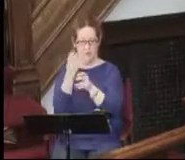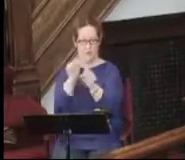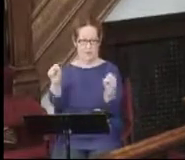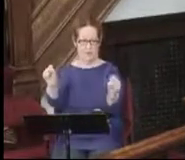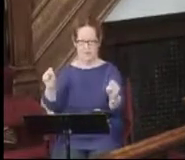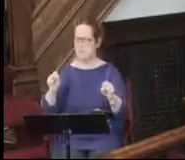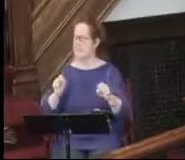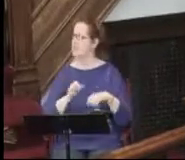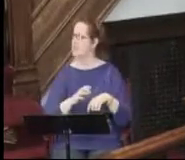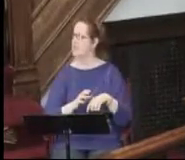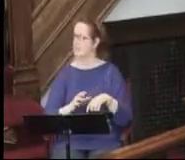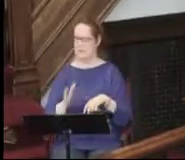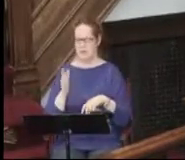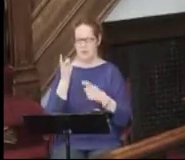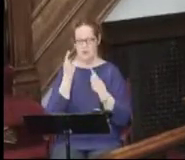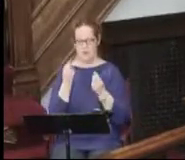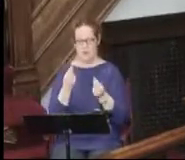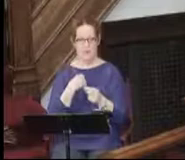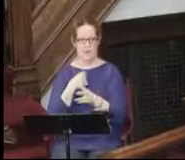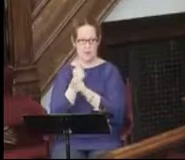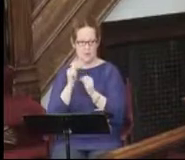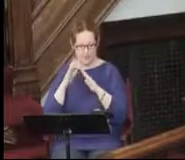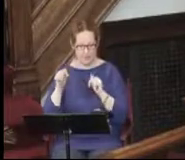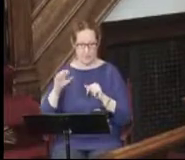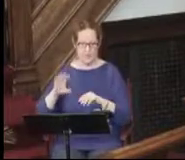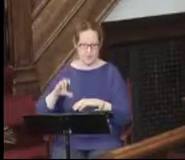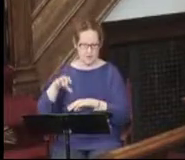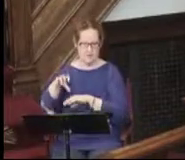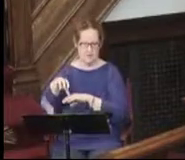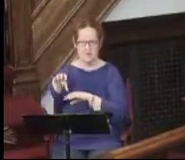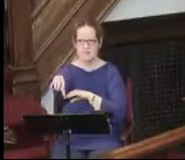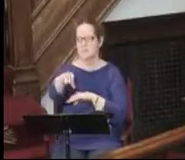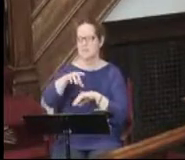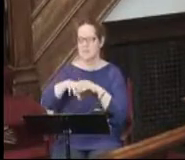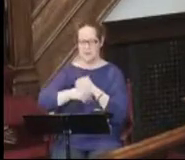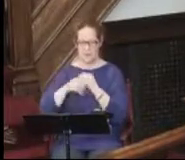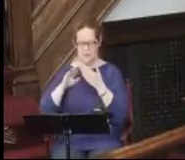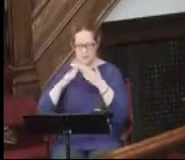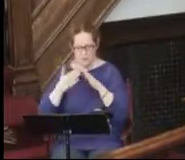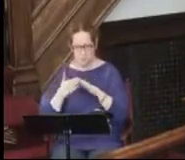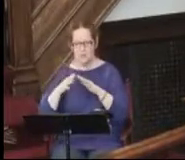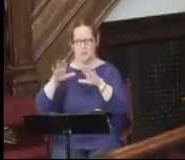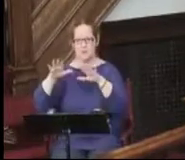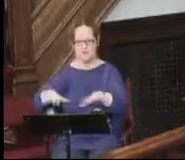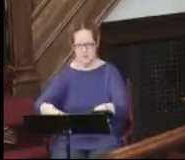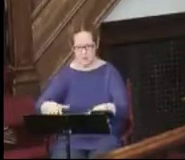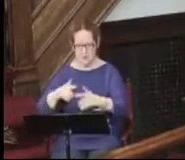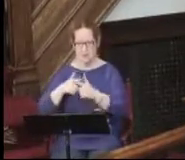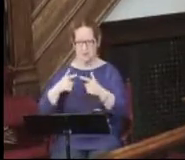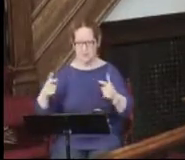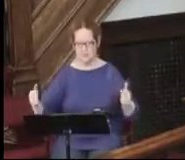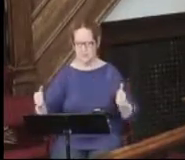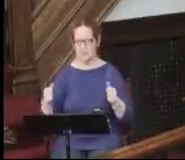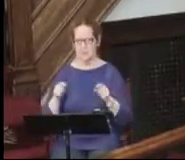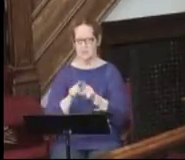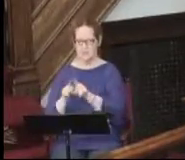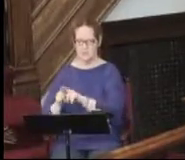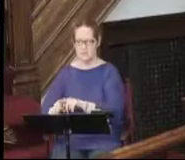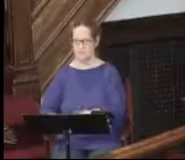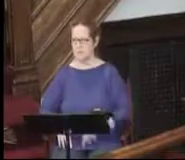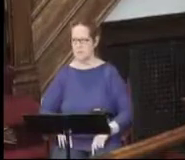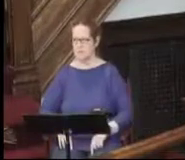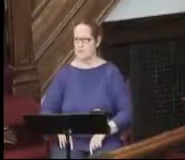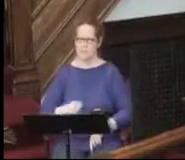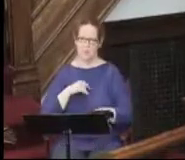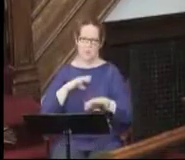place. And in order to do that, there were safe houses along the way, and there were communities to settle them as well. And